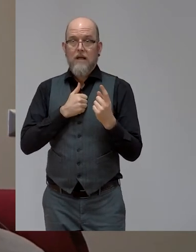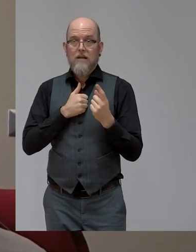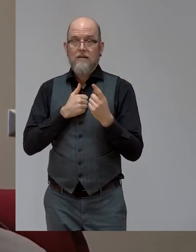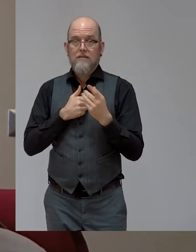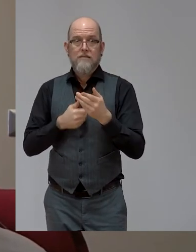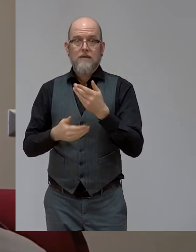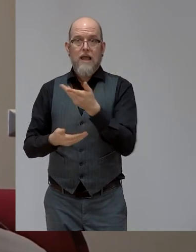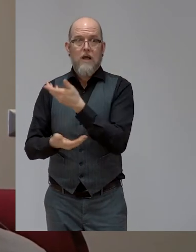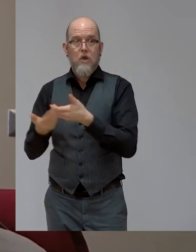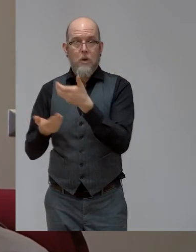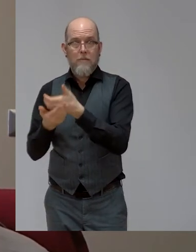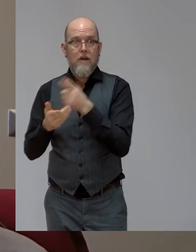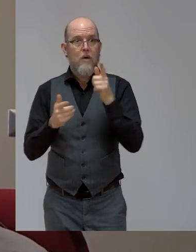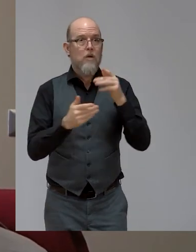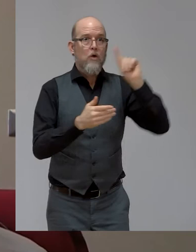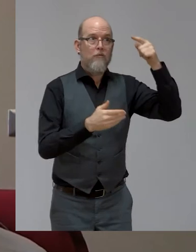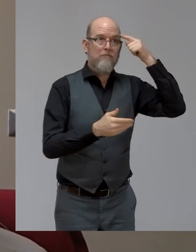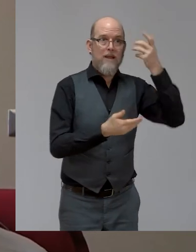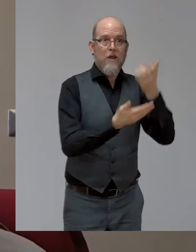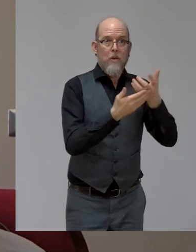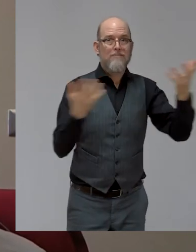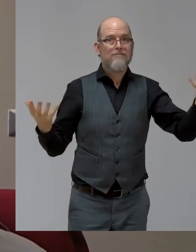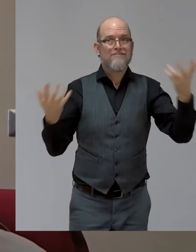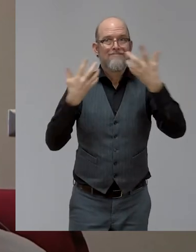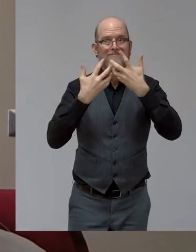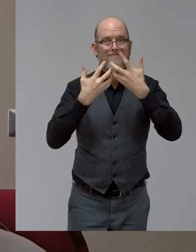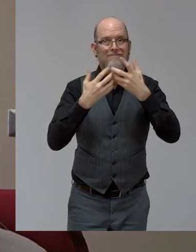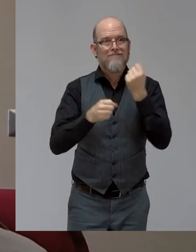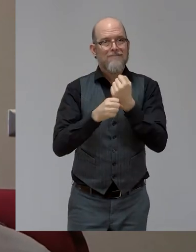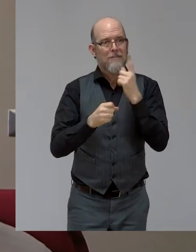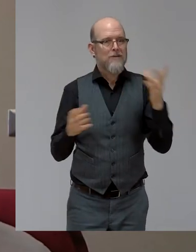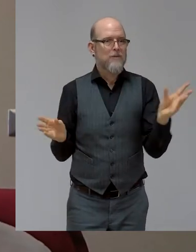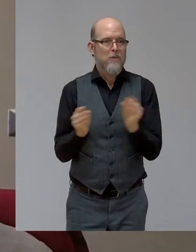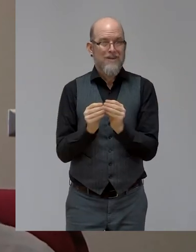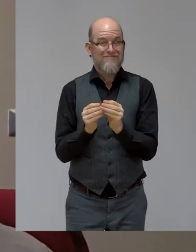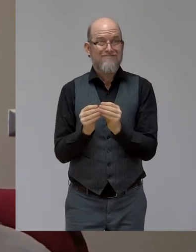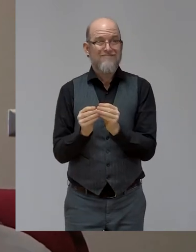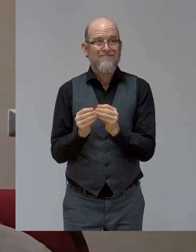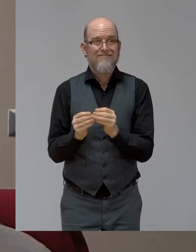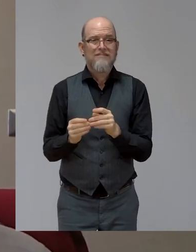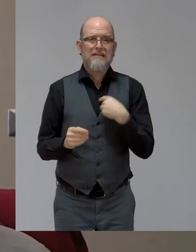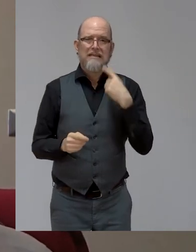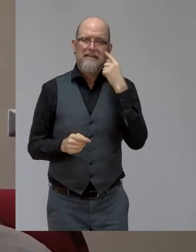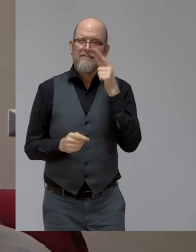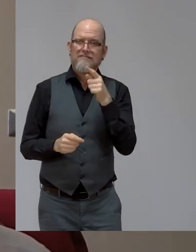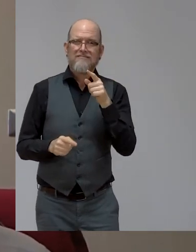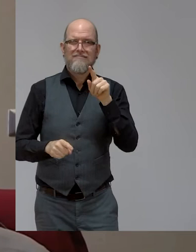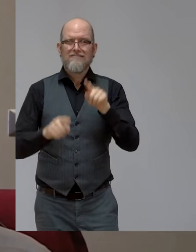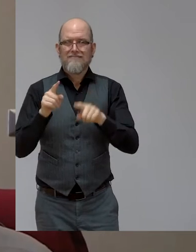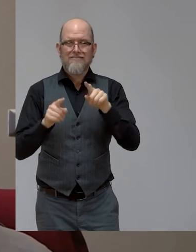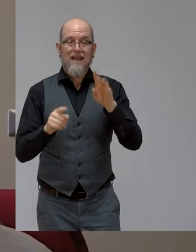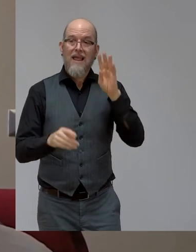growth in any economy. And in particular, it contributes to promoting all kinds of social innovation